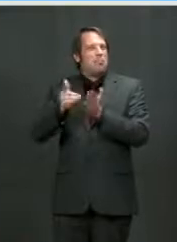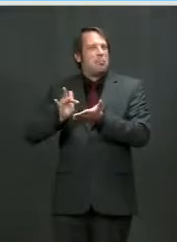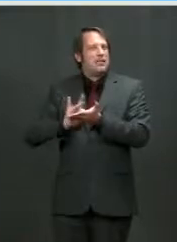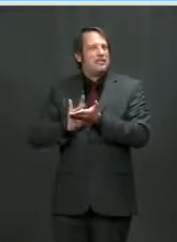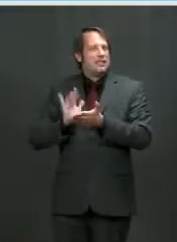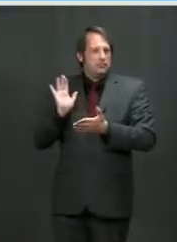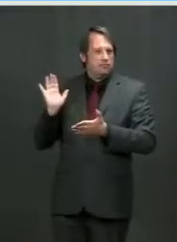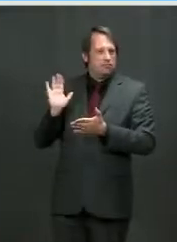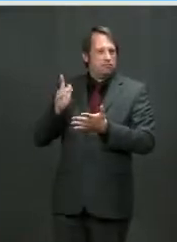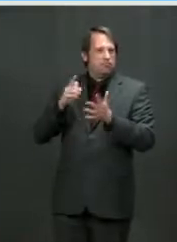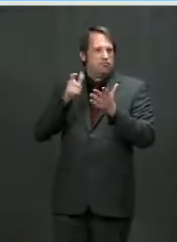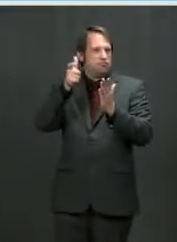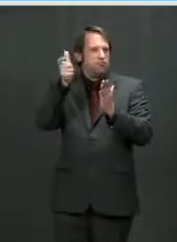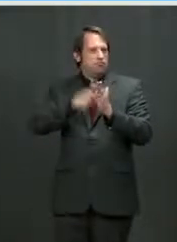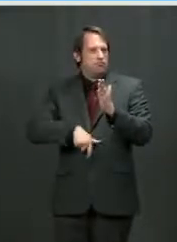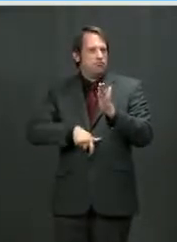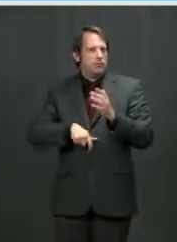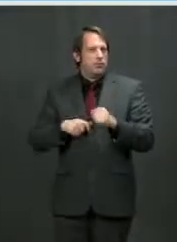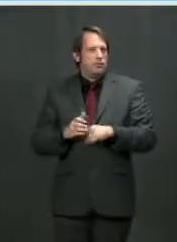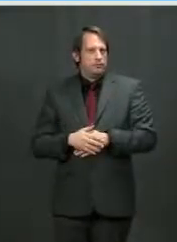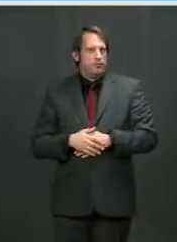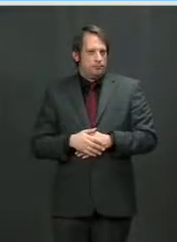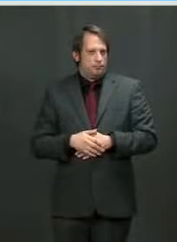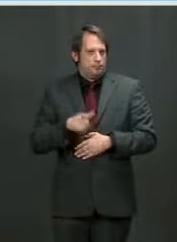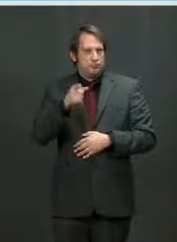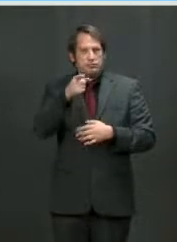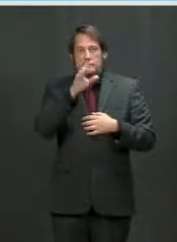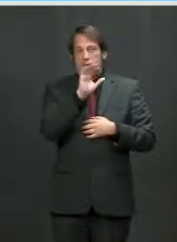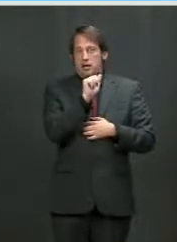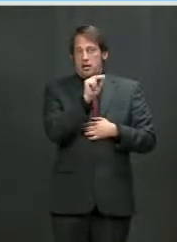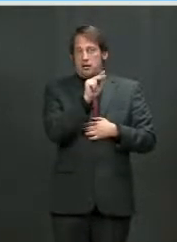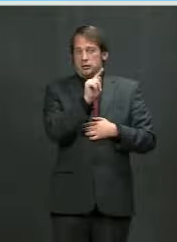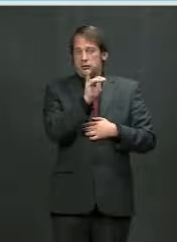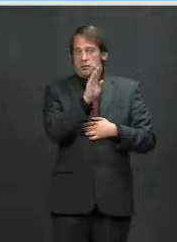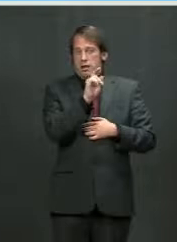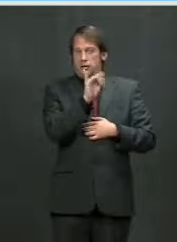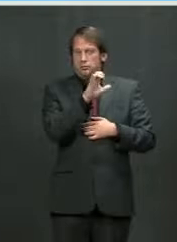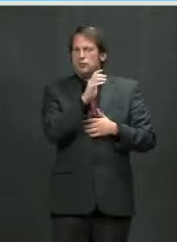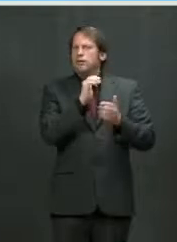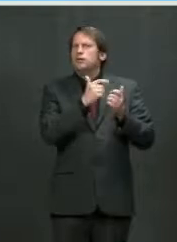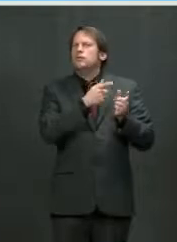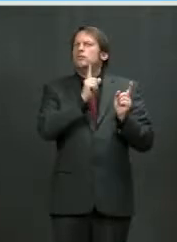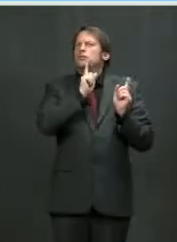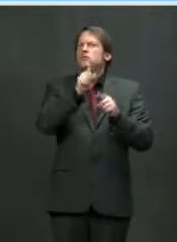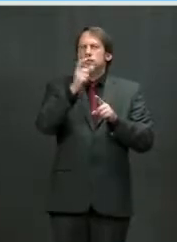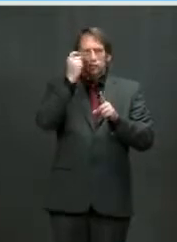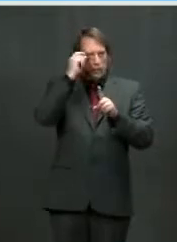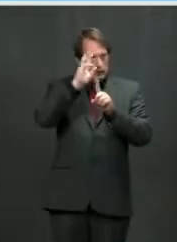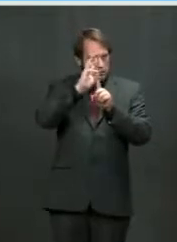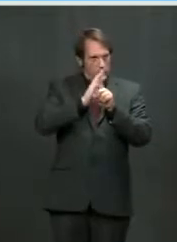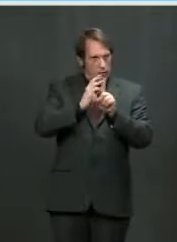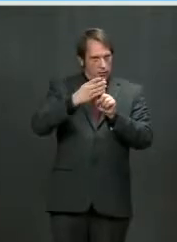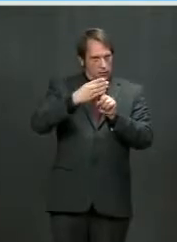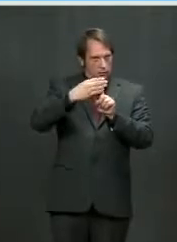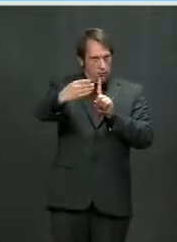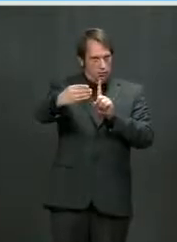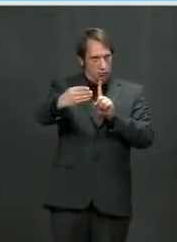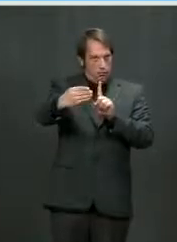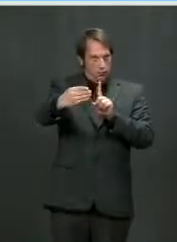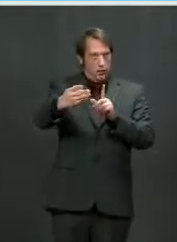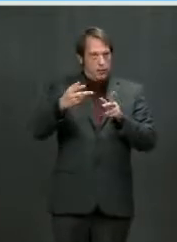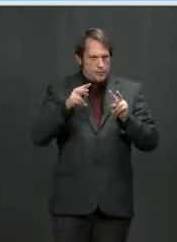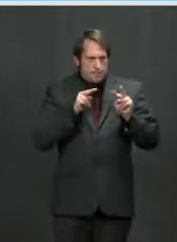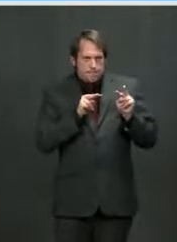responses through 6 months following the Moderna vaccine. But there's every reason to believe that